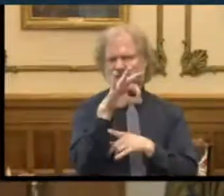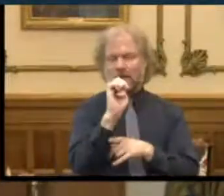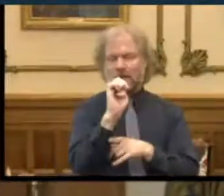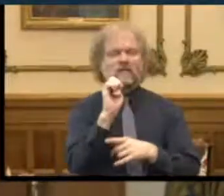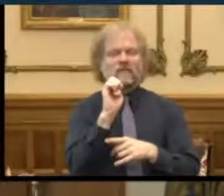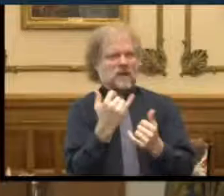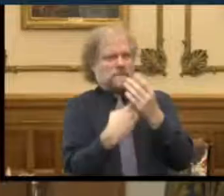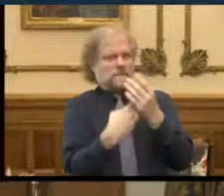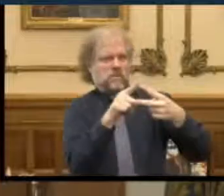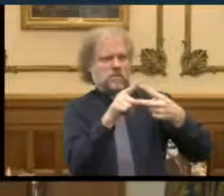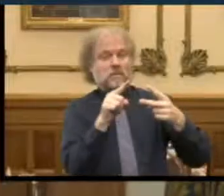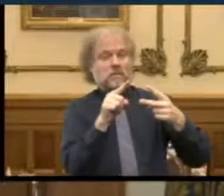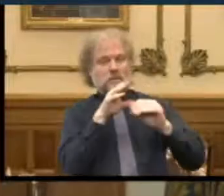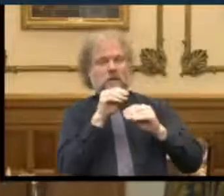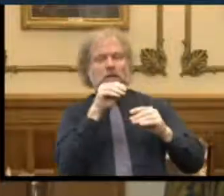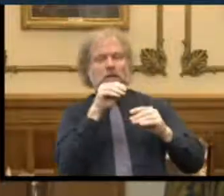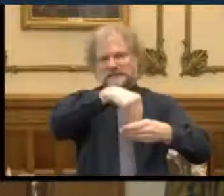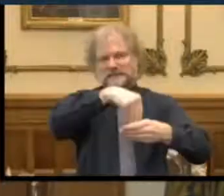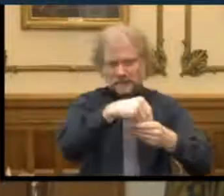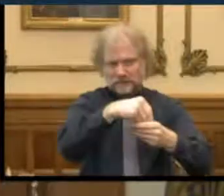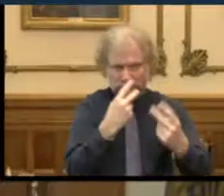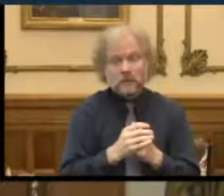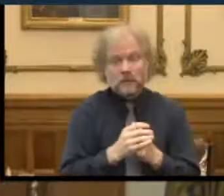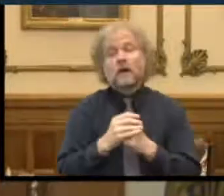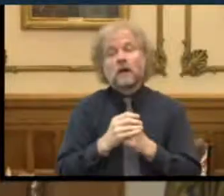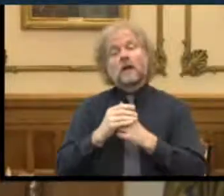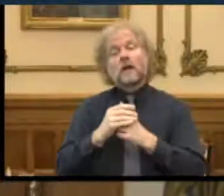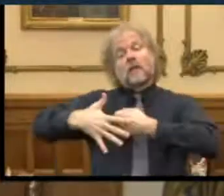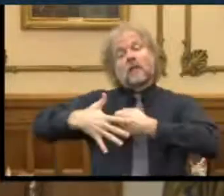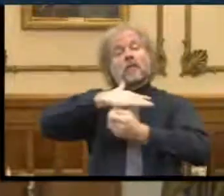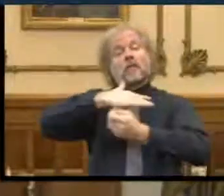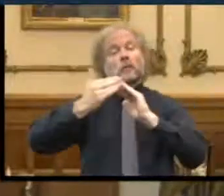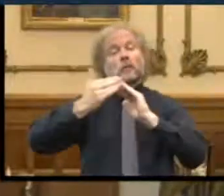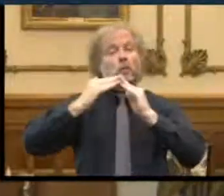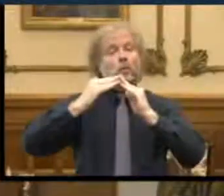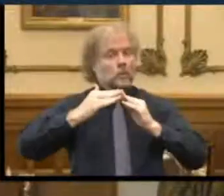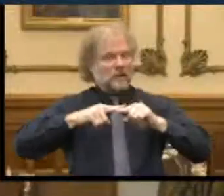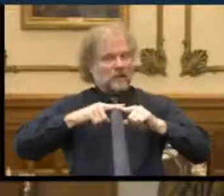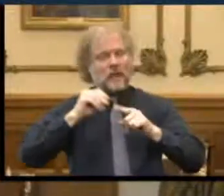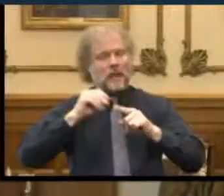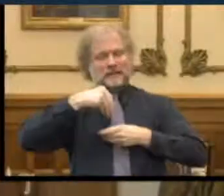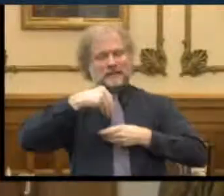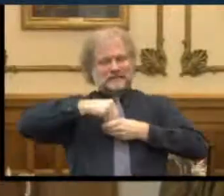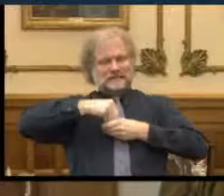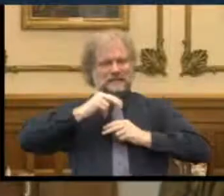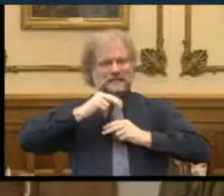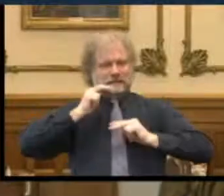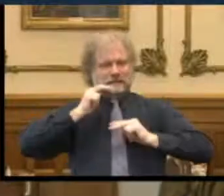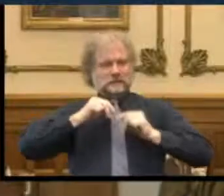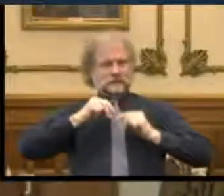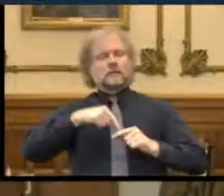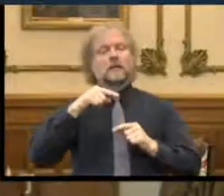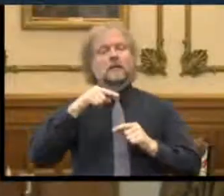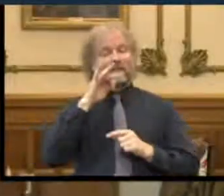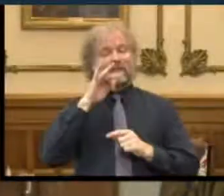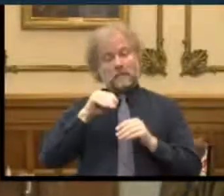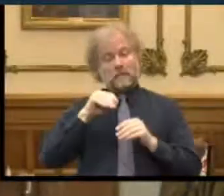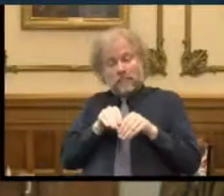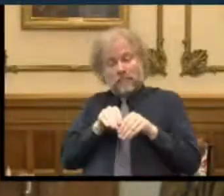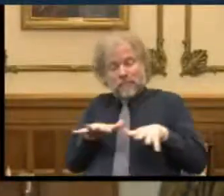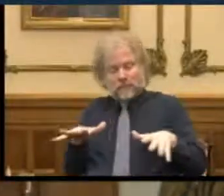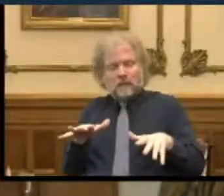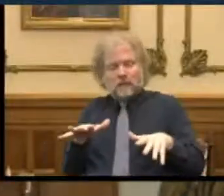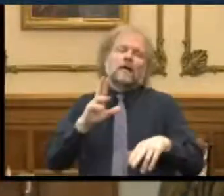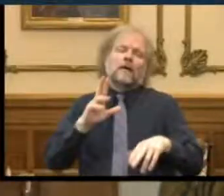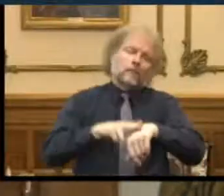right now, depending on what's going on in the community and also what's happening in the facility. So if the facility is currently having an outbreak, then of